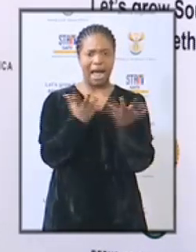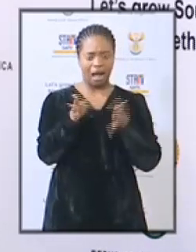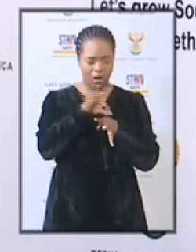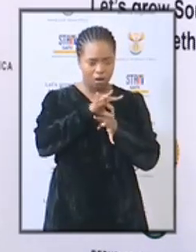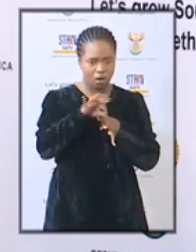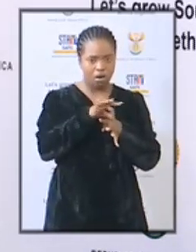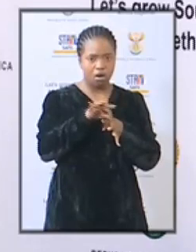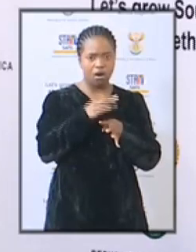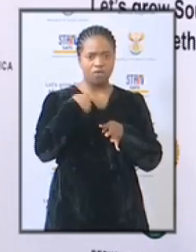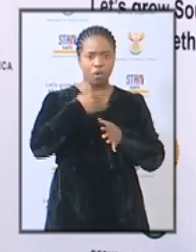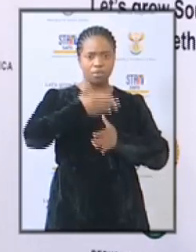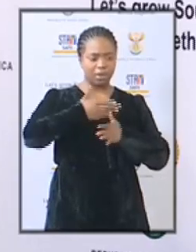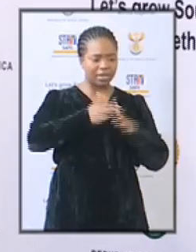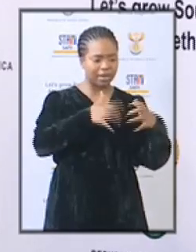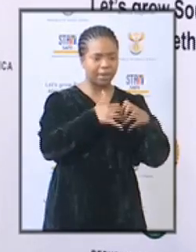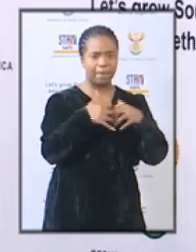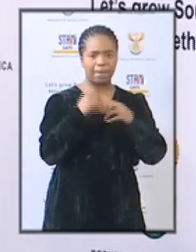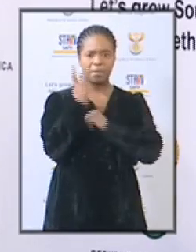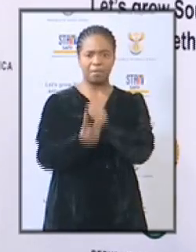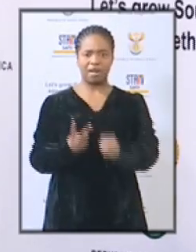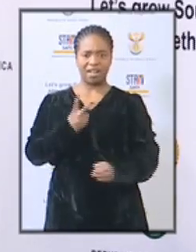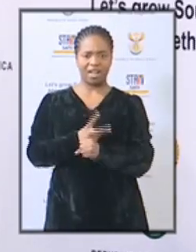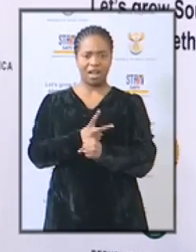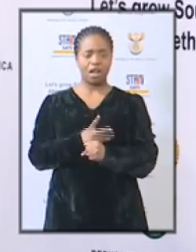plan. We are mindful that